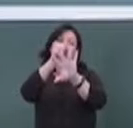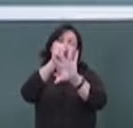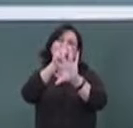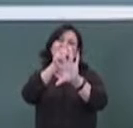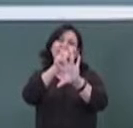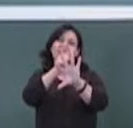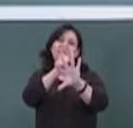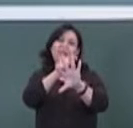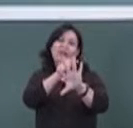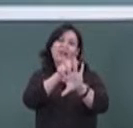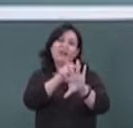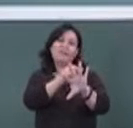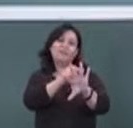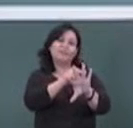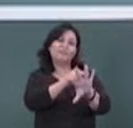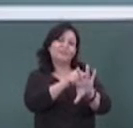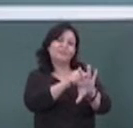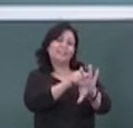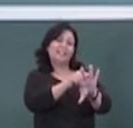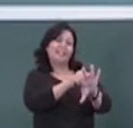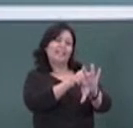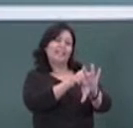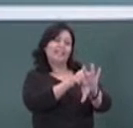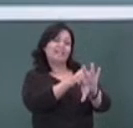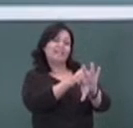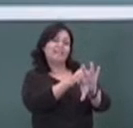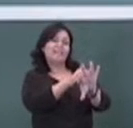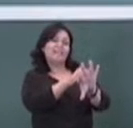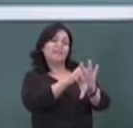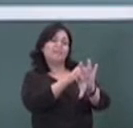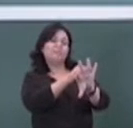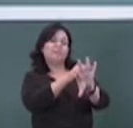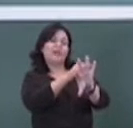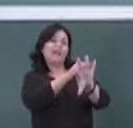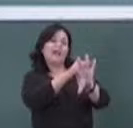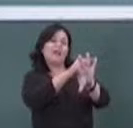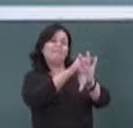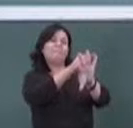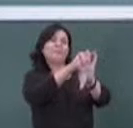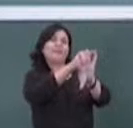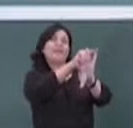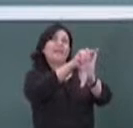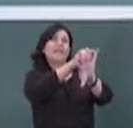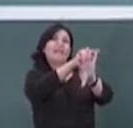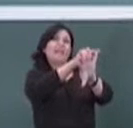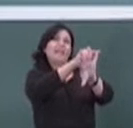and round, deep, up